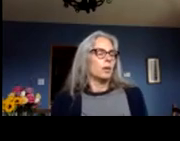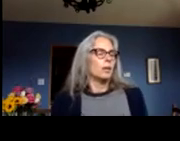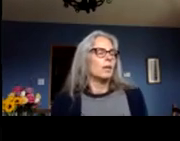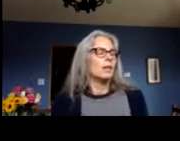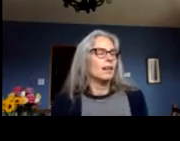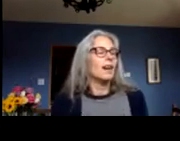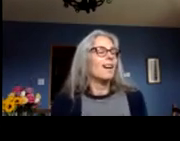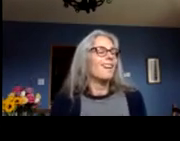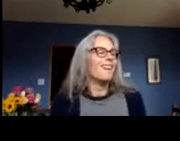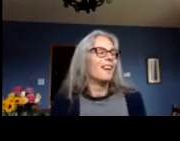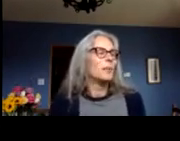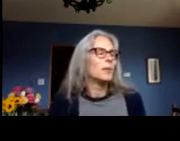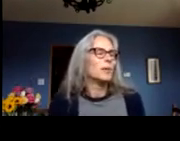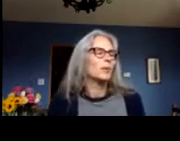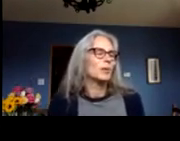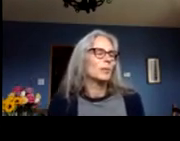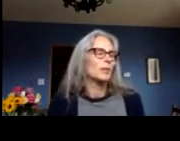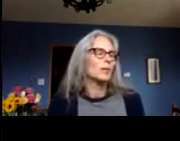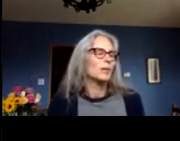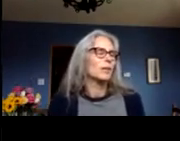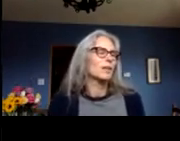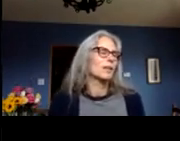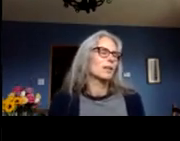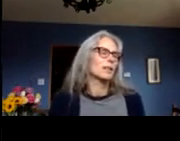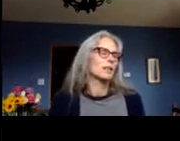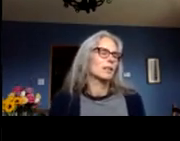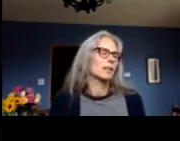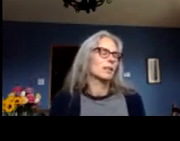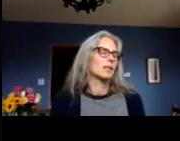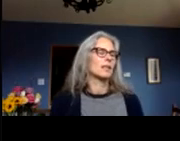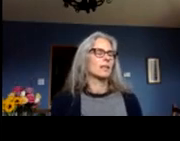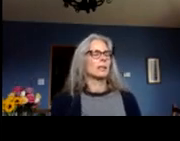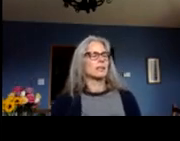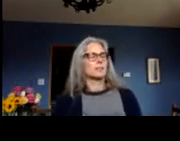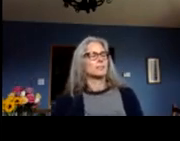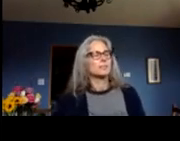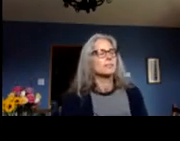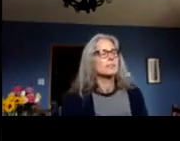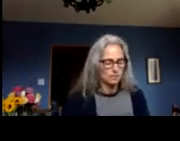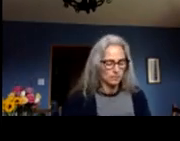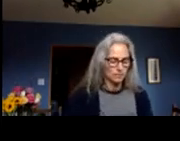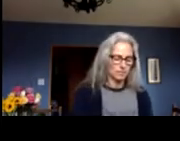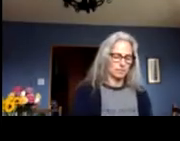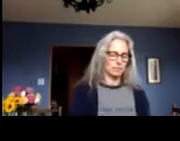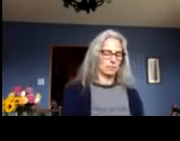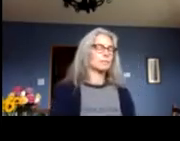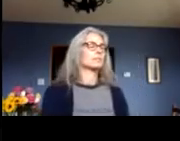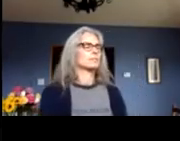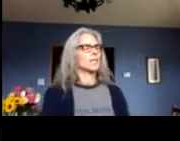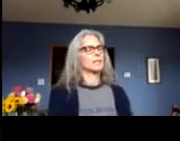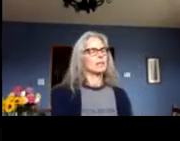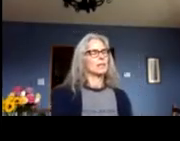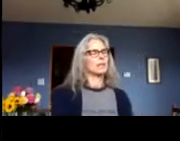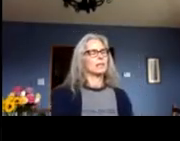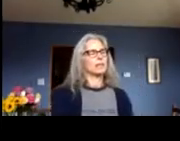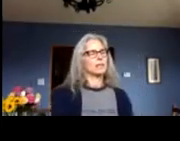I'm seeing a few questions come in. I'm just going to go ahead and answer them verbally rather than try and type an answer.